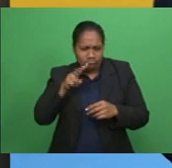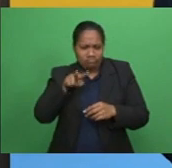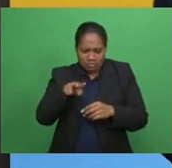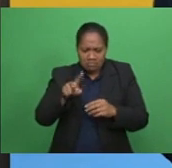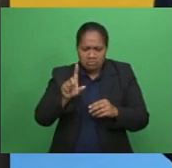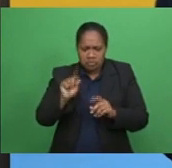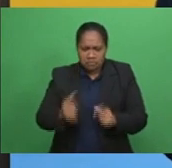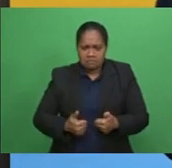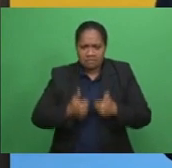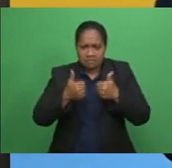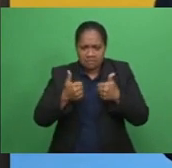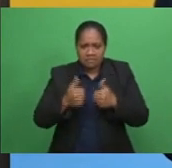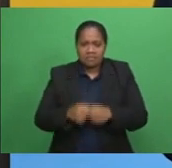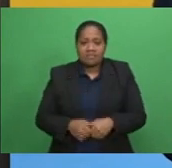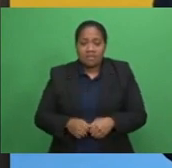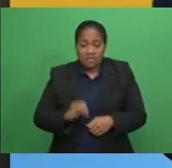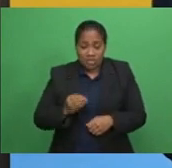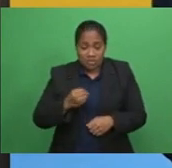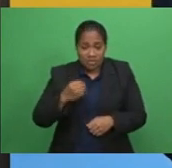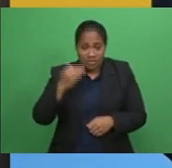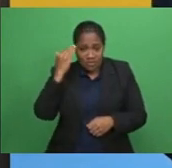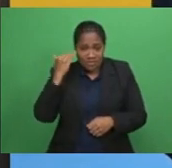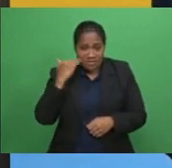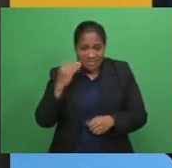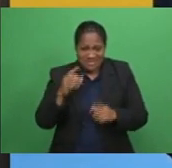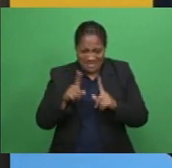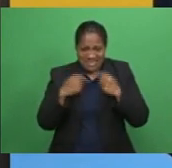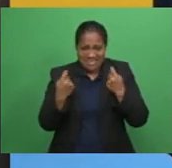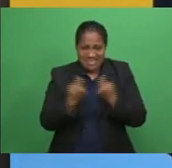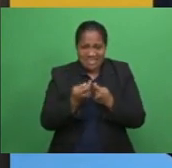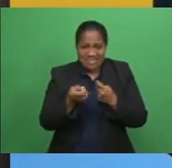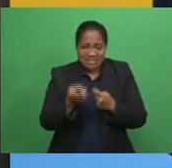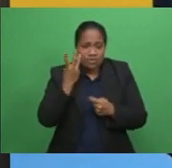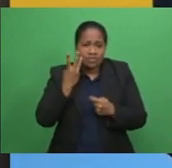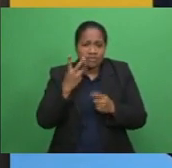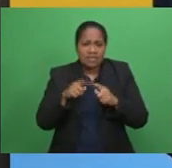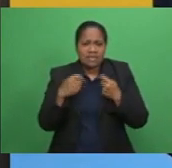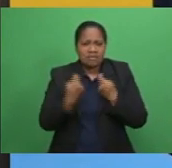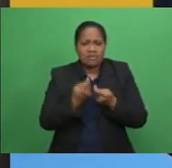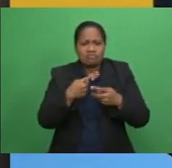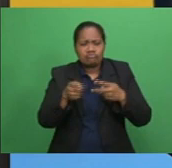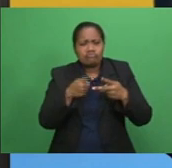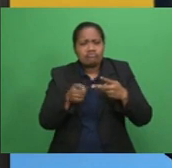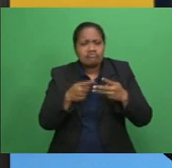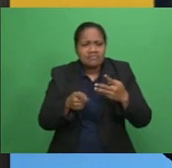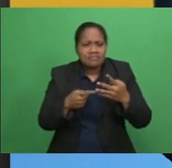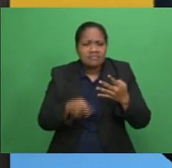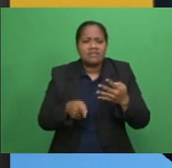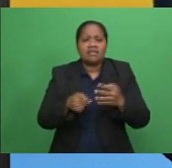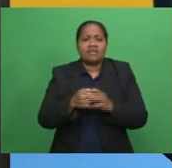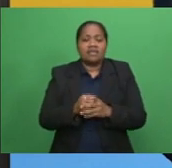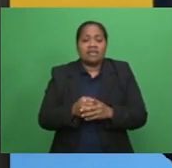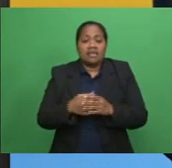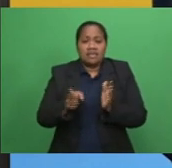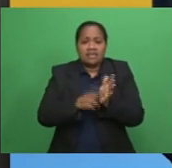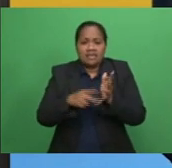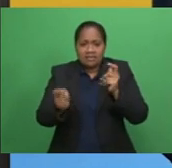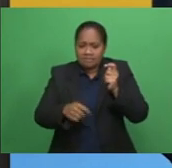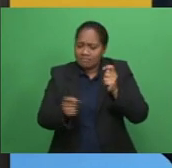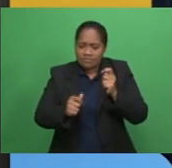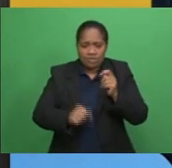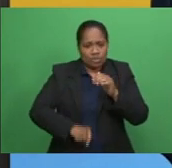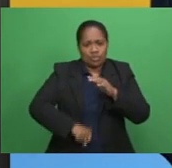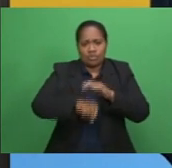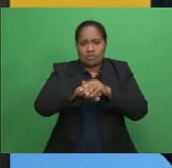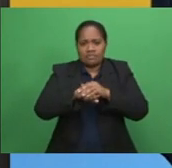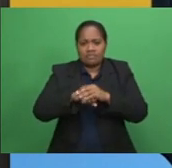Sevens reps Tokasa Senyasi, Ana Maria Rungida, Lavinia Tinai and Rusila Nangasau. The Highlanders are out for top spot in this year's